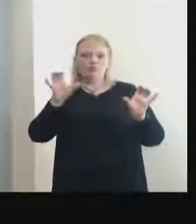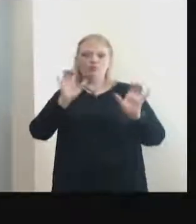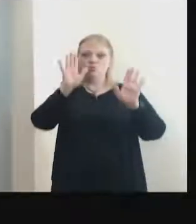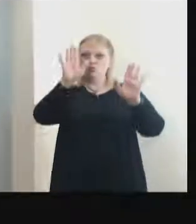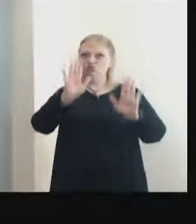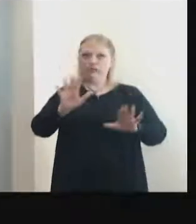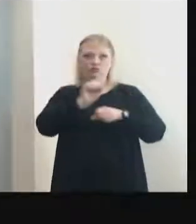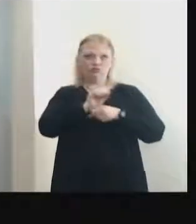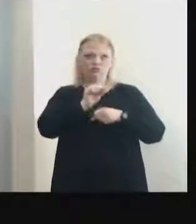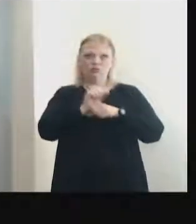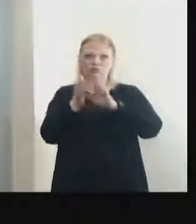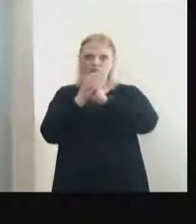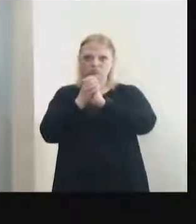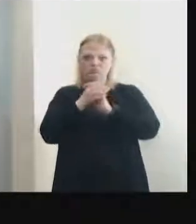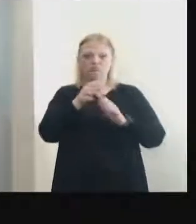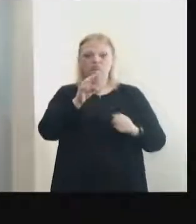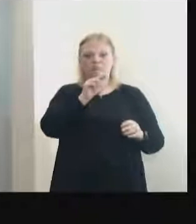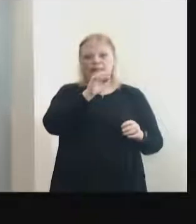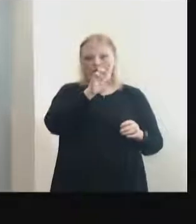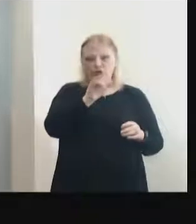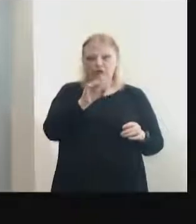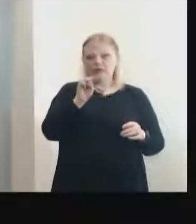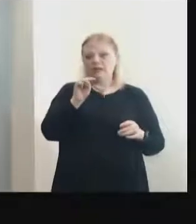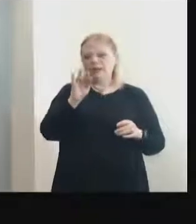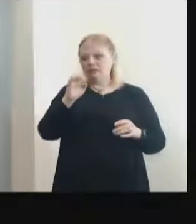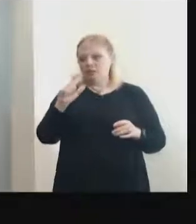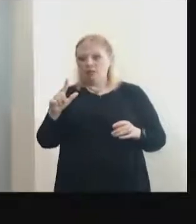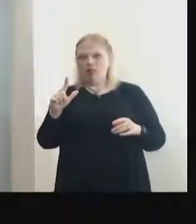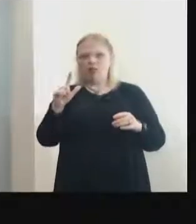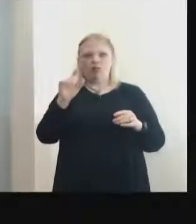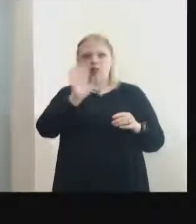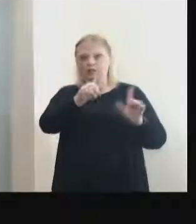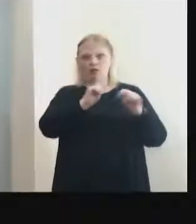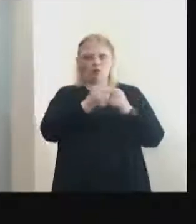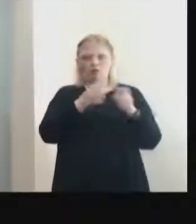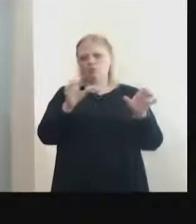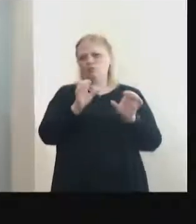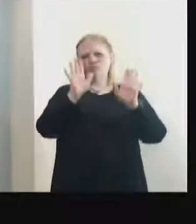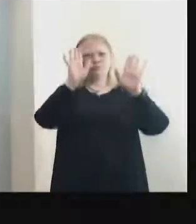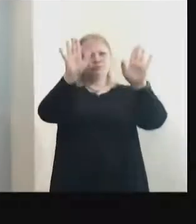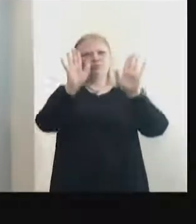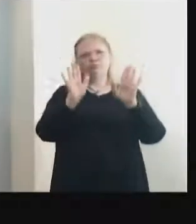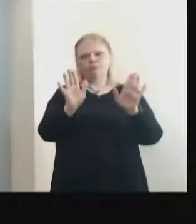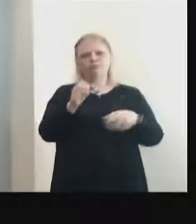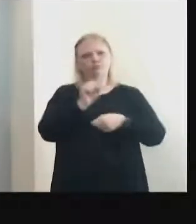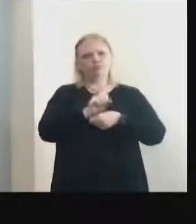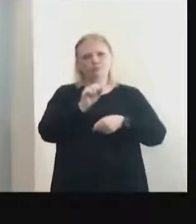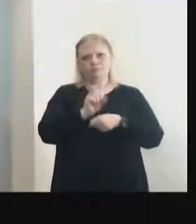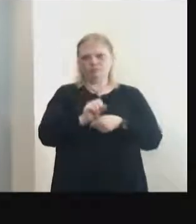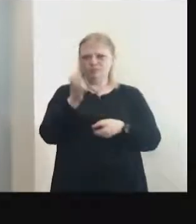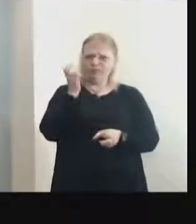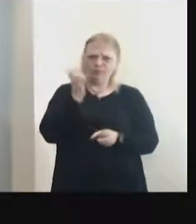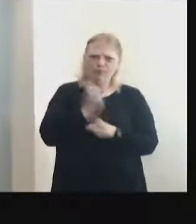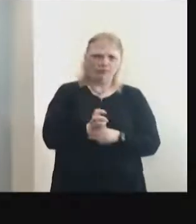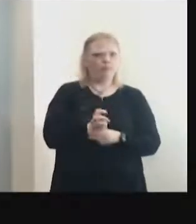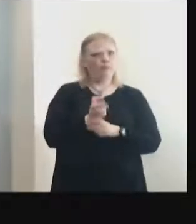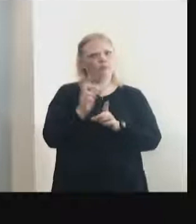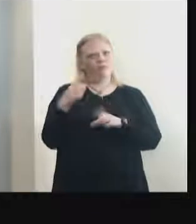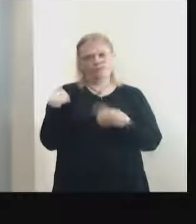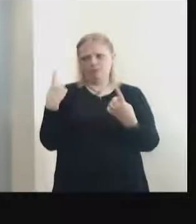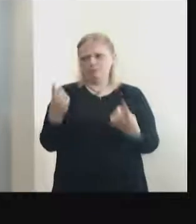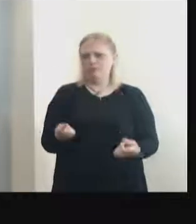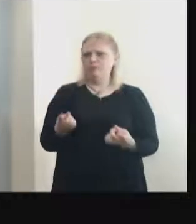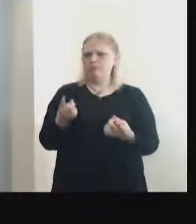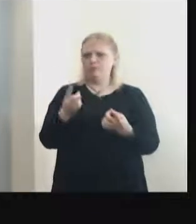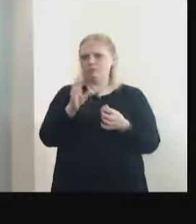Mary Wallawender, Michael Amano, and their team do a tremendous job. They've been working very hard behind the scenes, and they're the